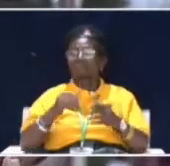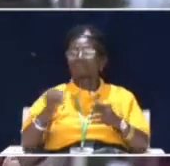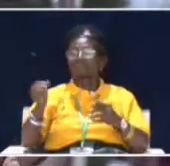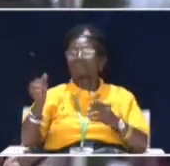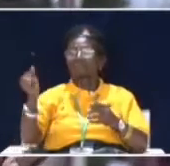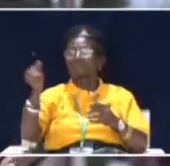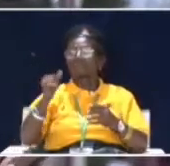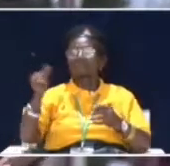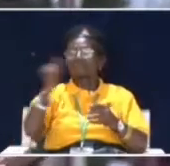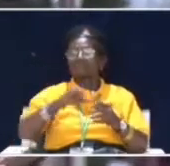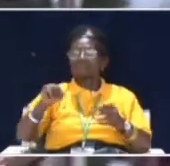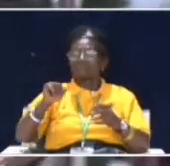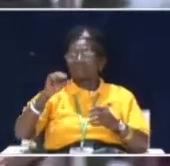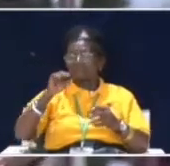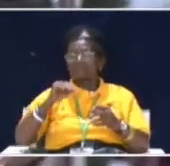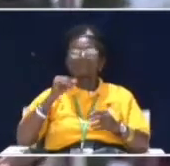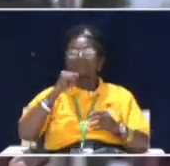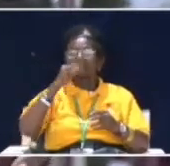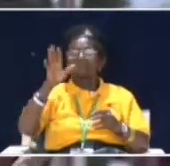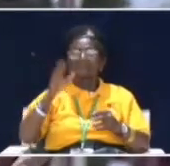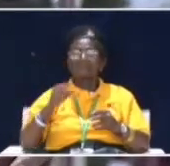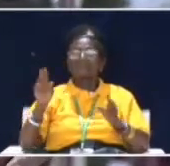Hebrews 11,